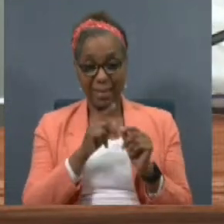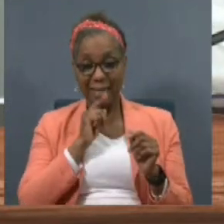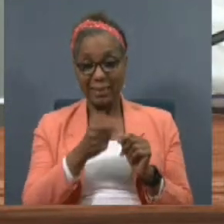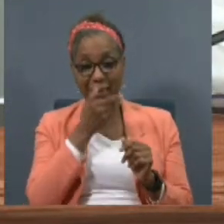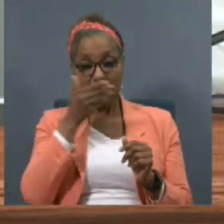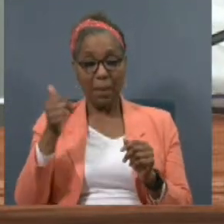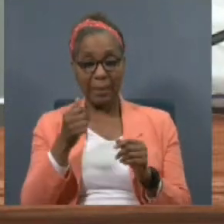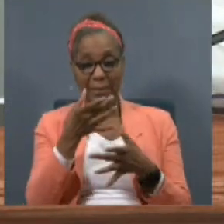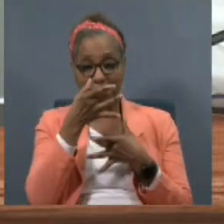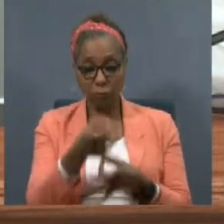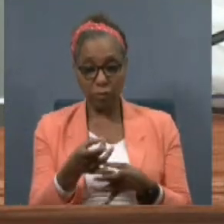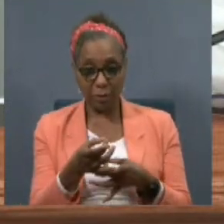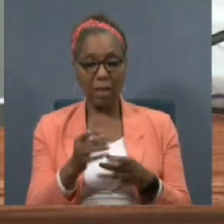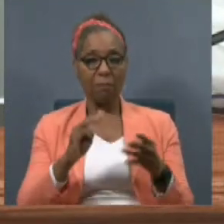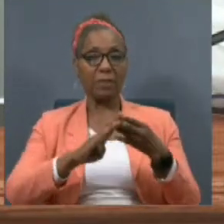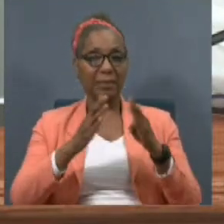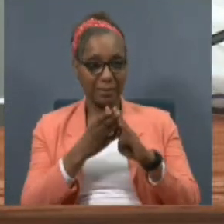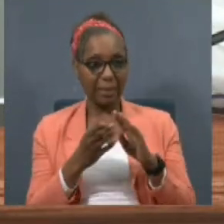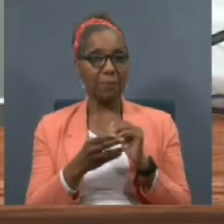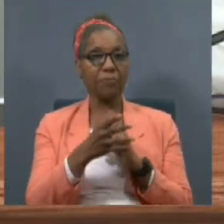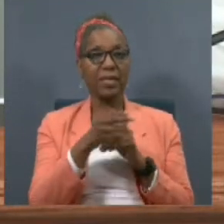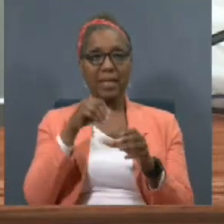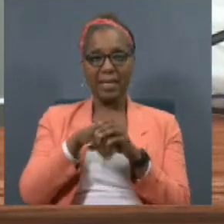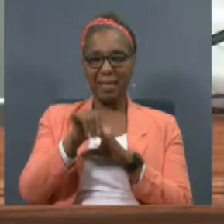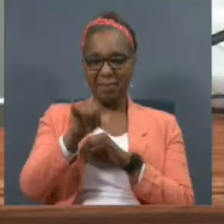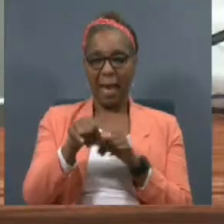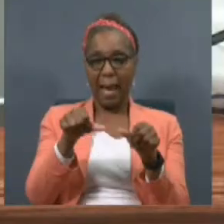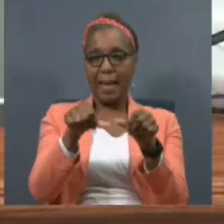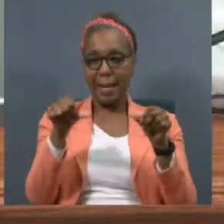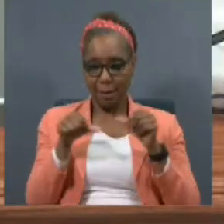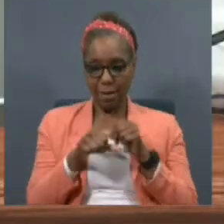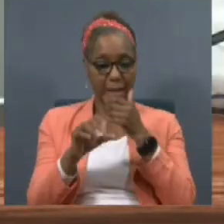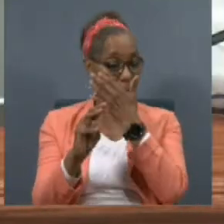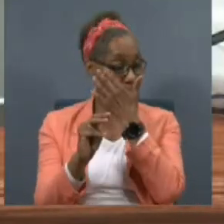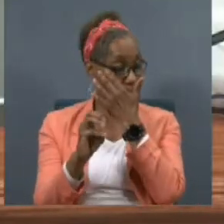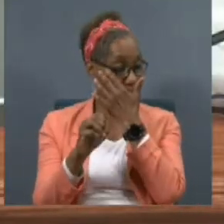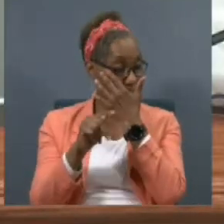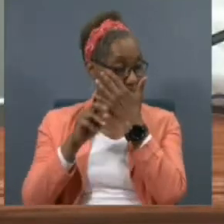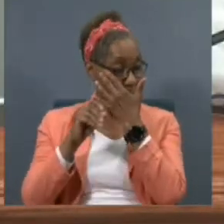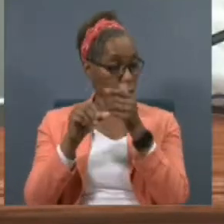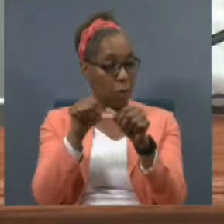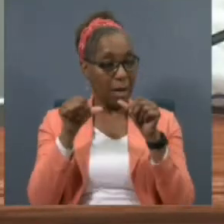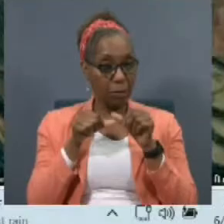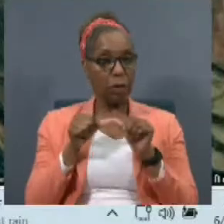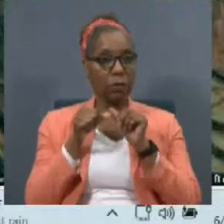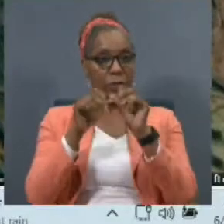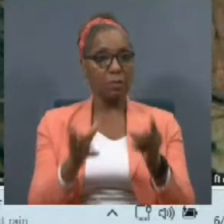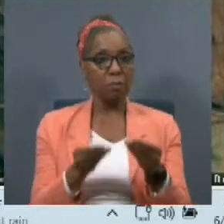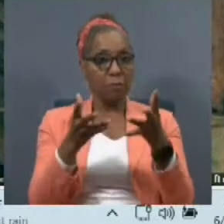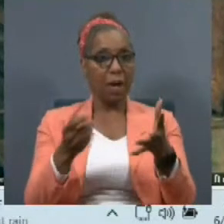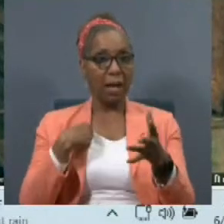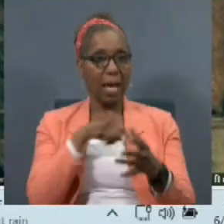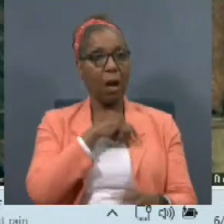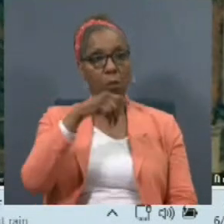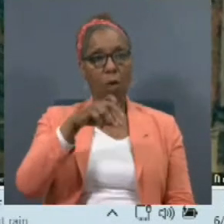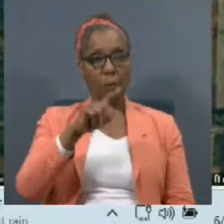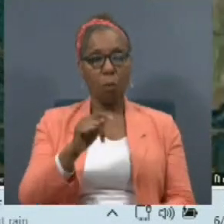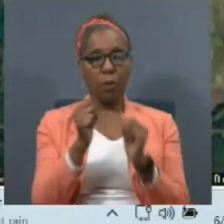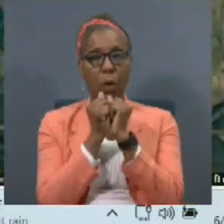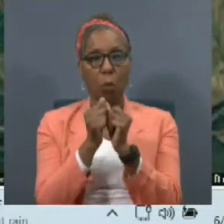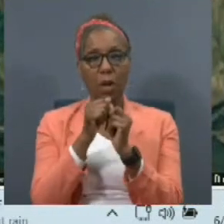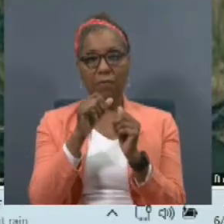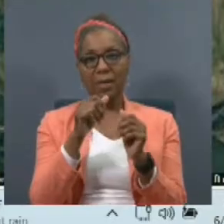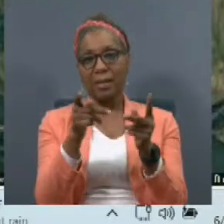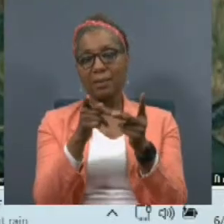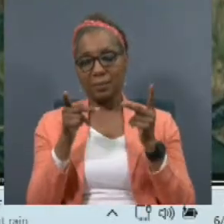interest of the city and this metropolitan area to continue to provide our port with the sites